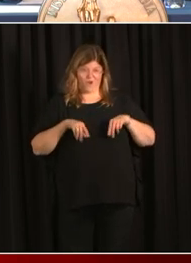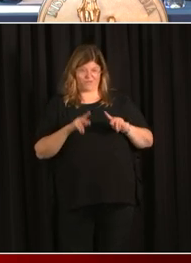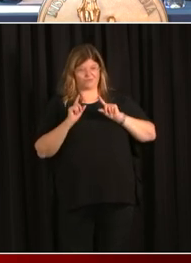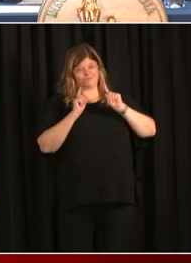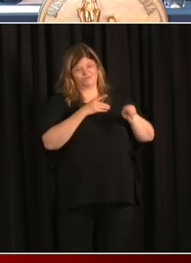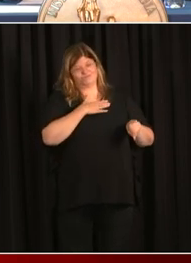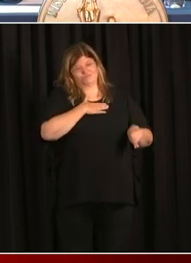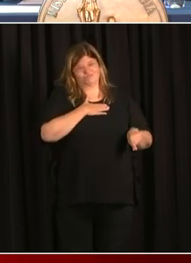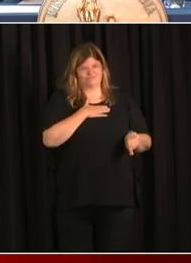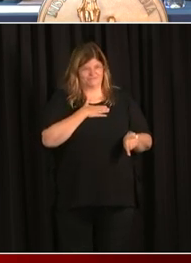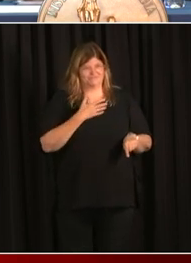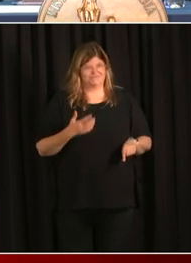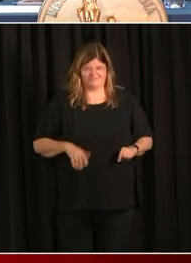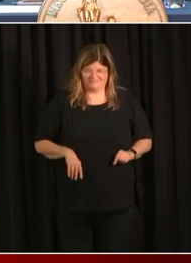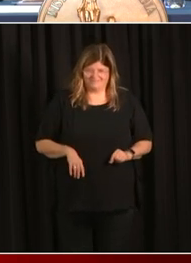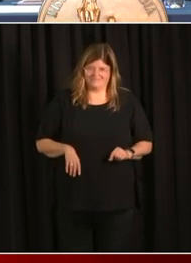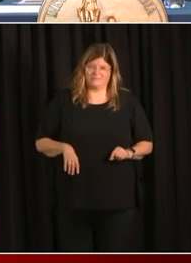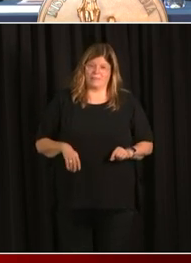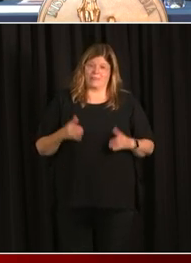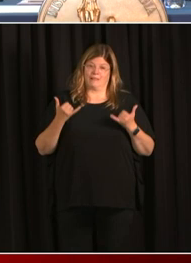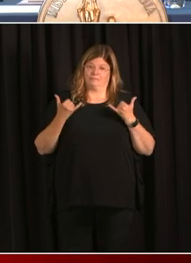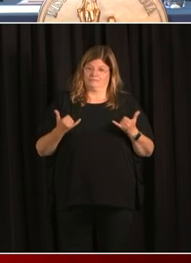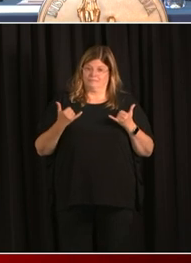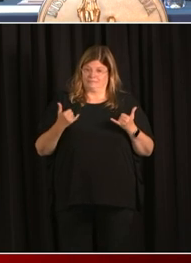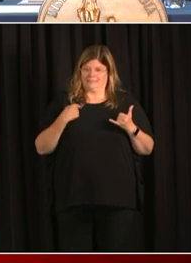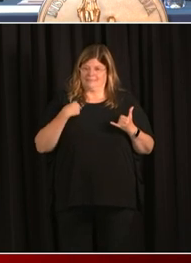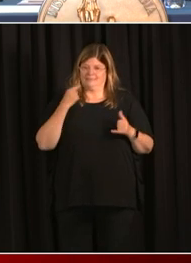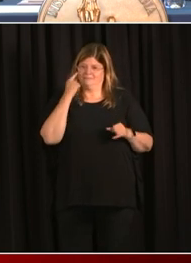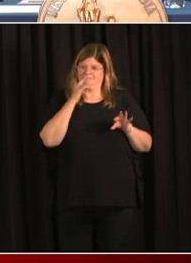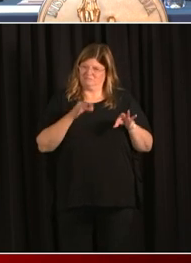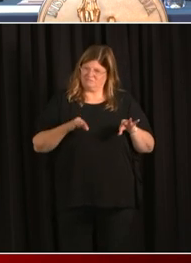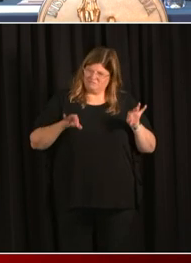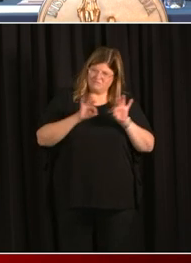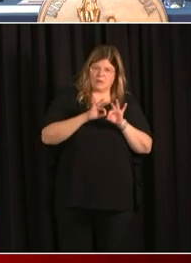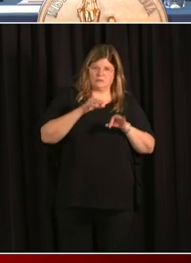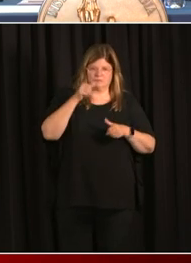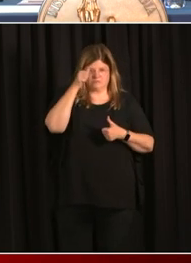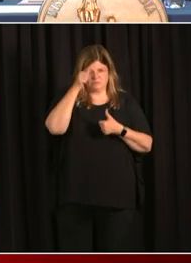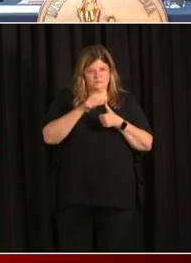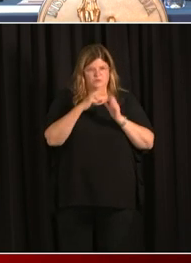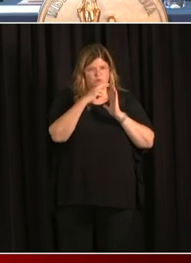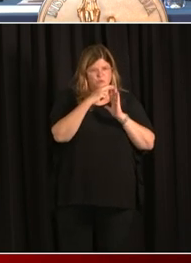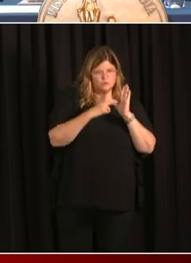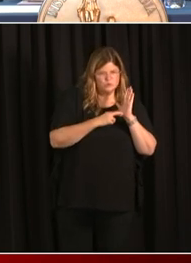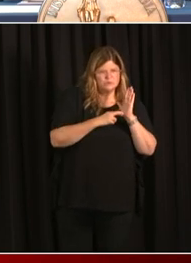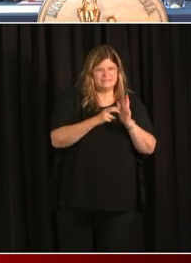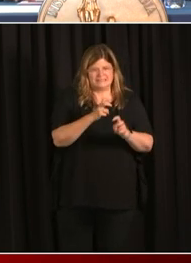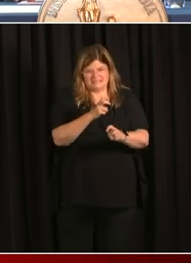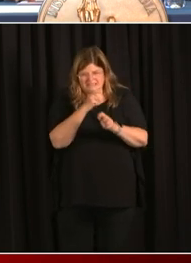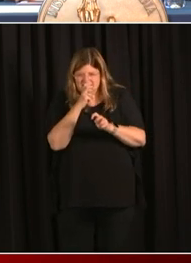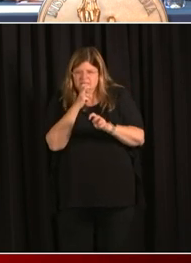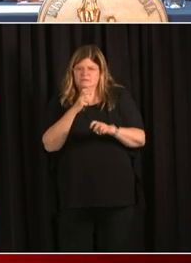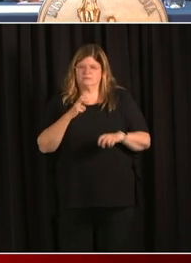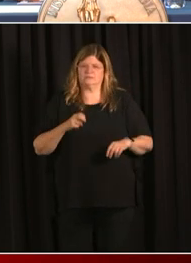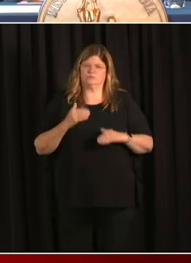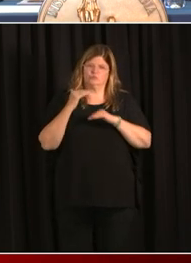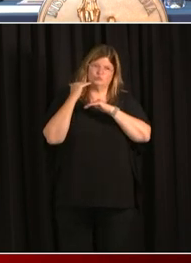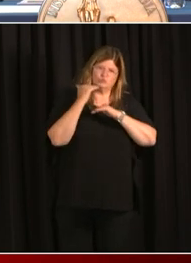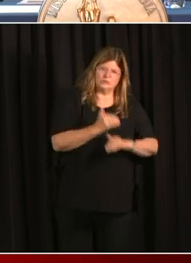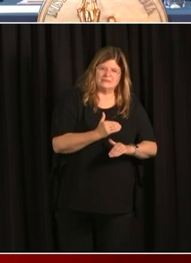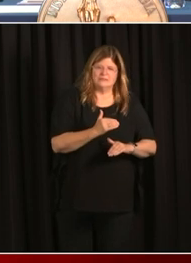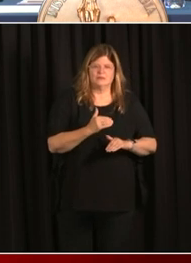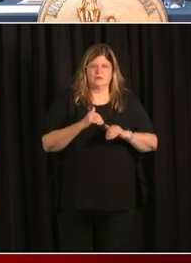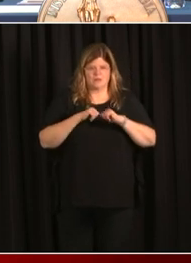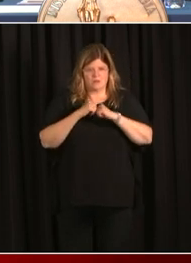happy about that. And so just keep in mind what the restrictions are and the rules are and how you can get your